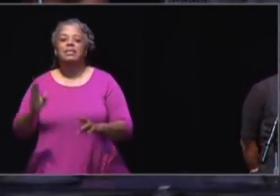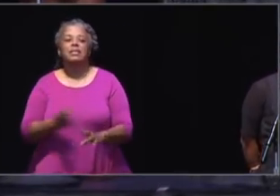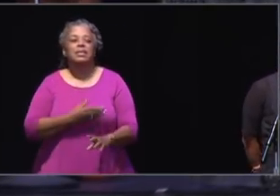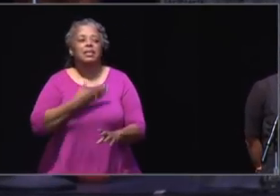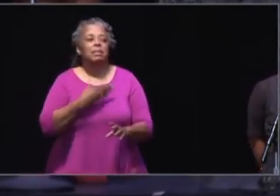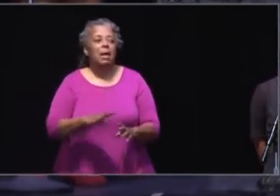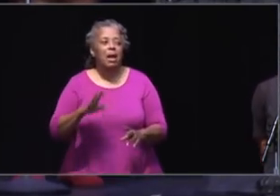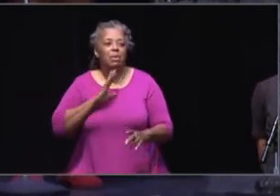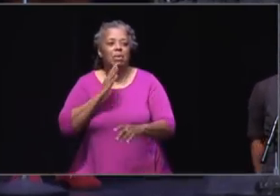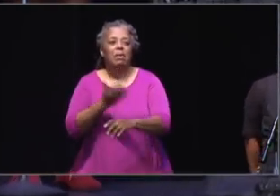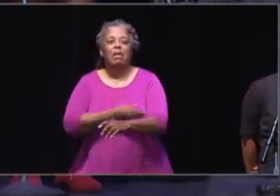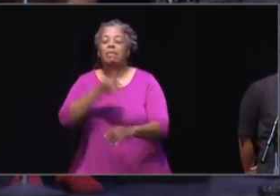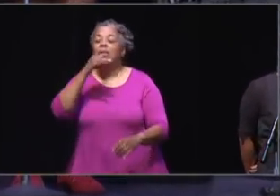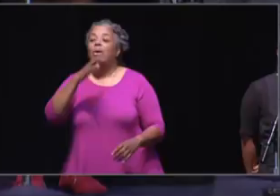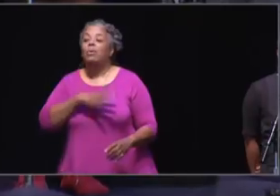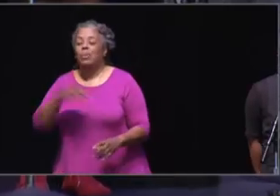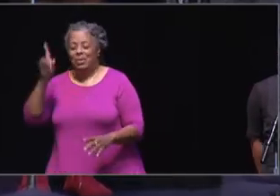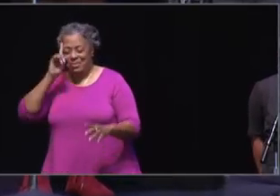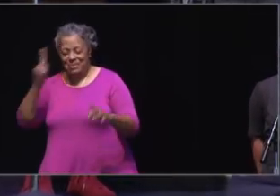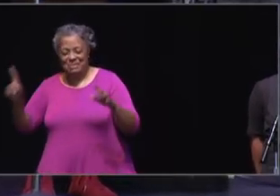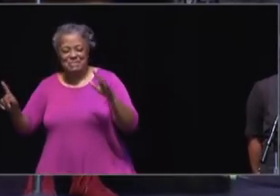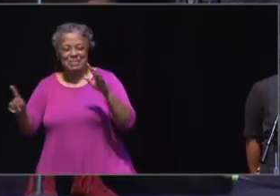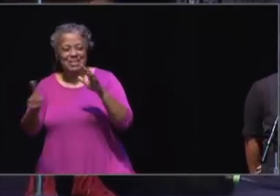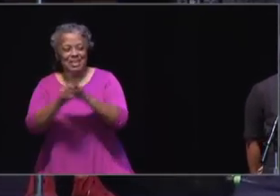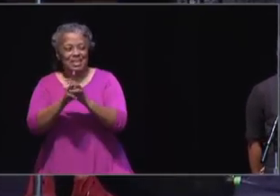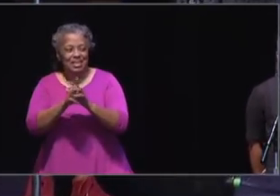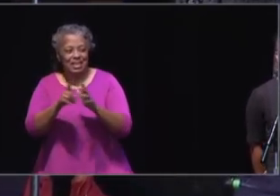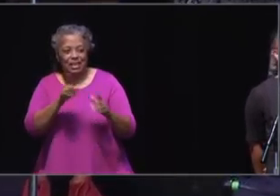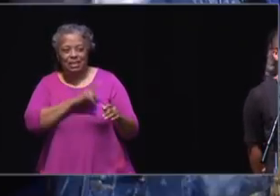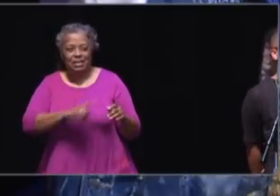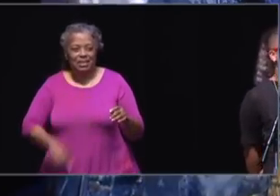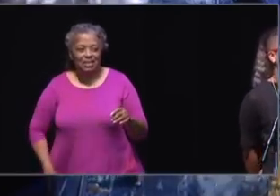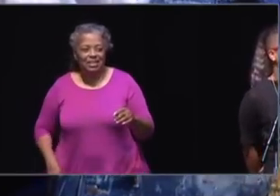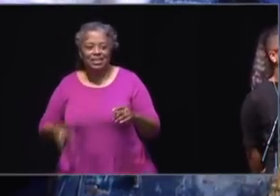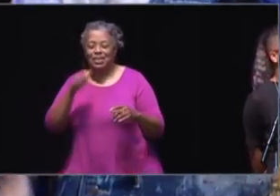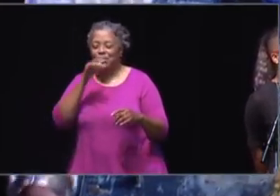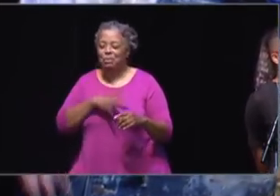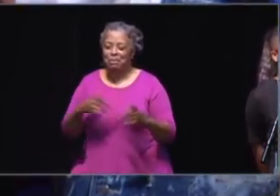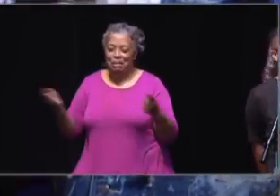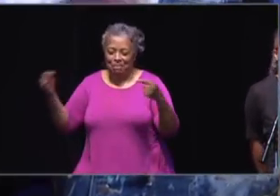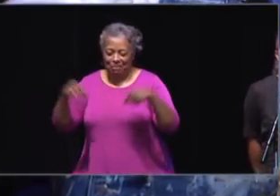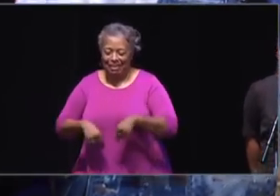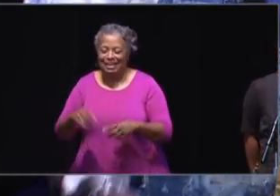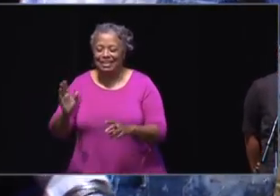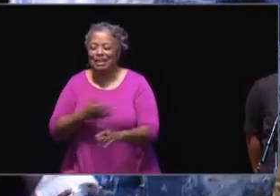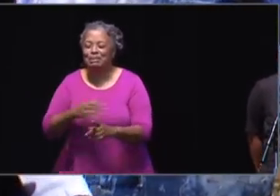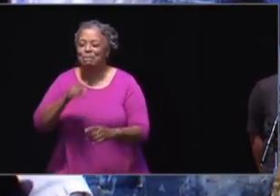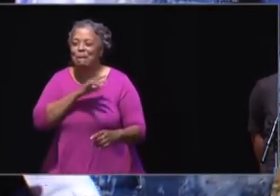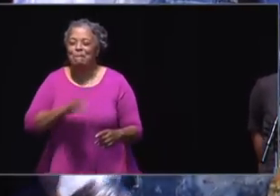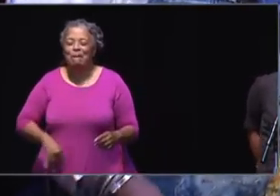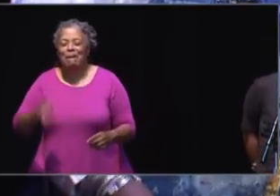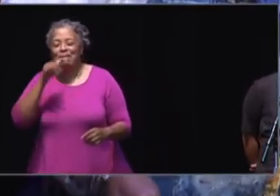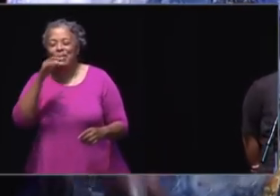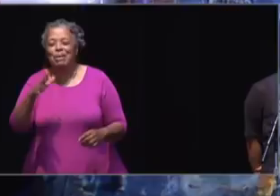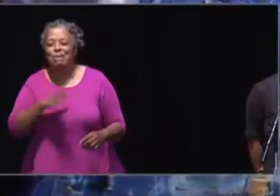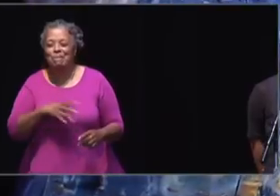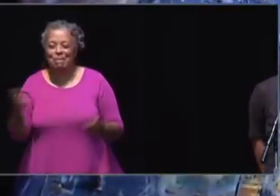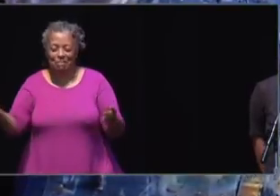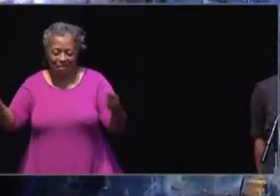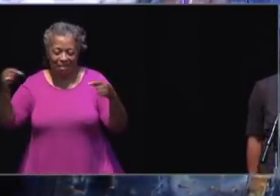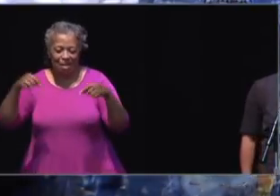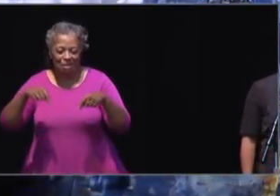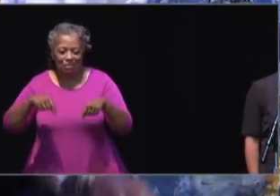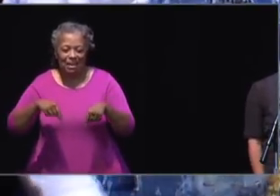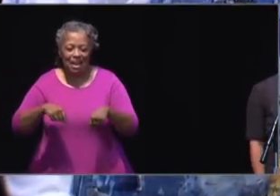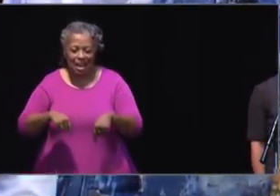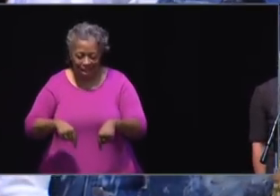sing to the power of the Lord. Come down, the women come down. Sing to the power of the